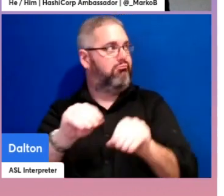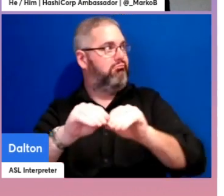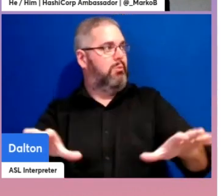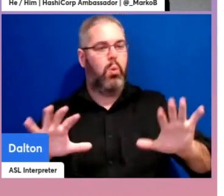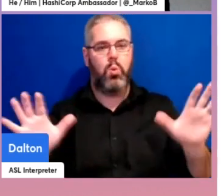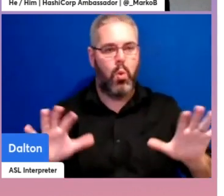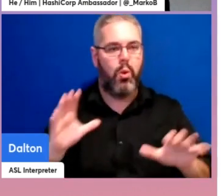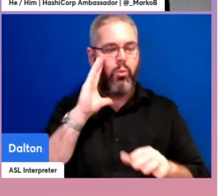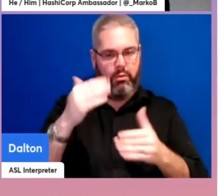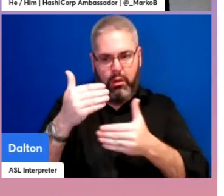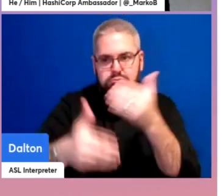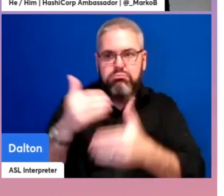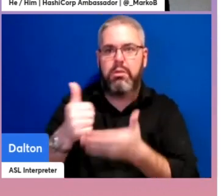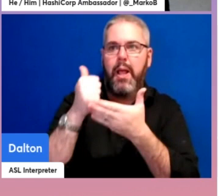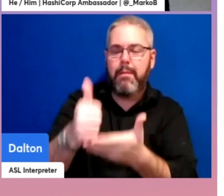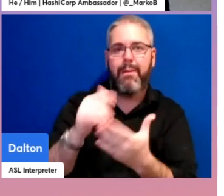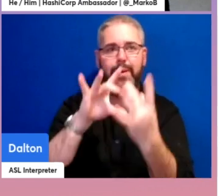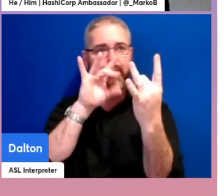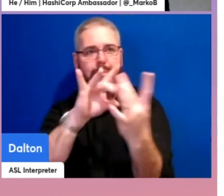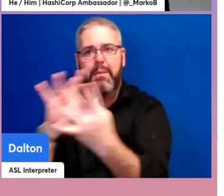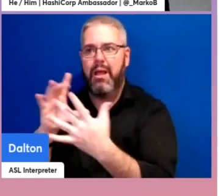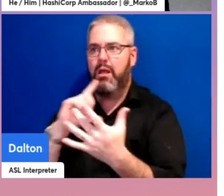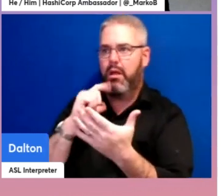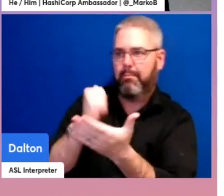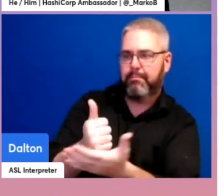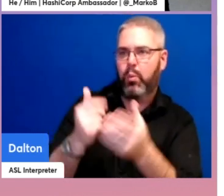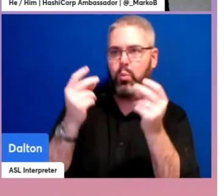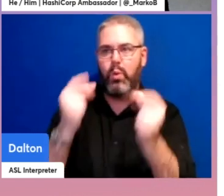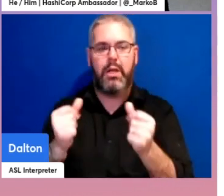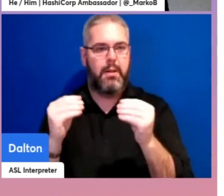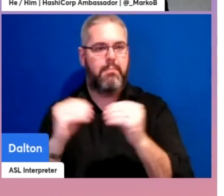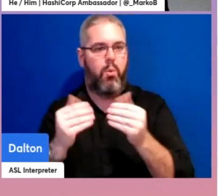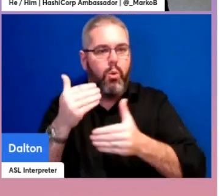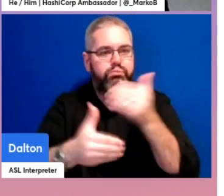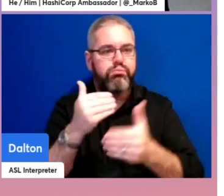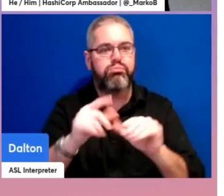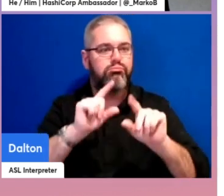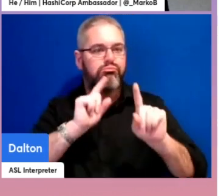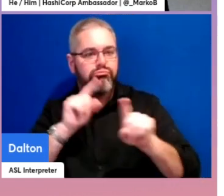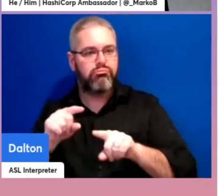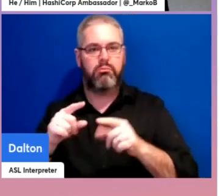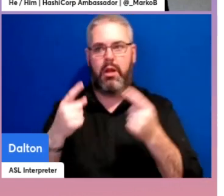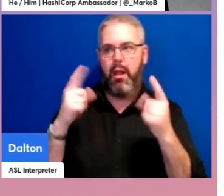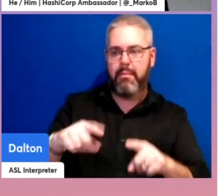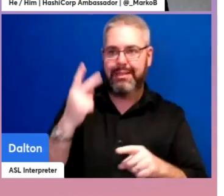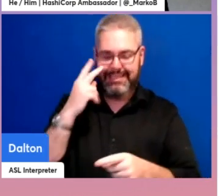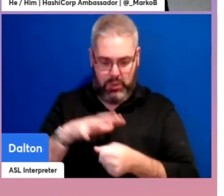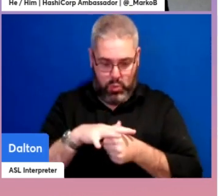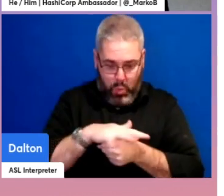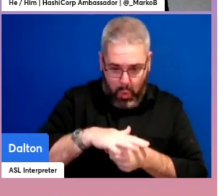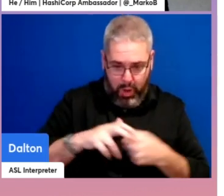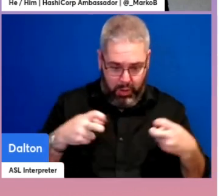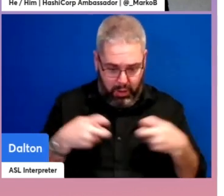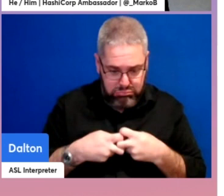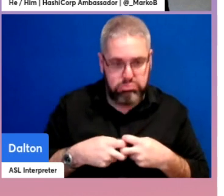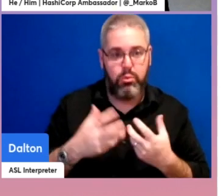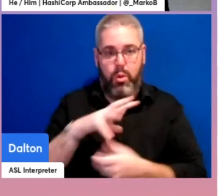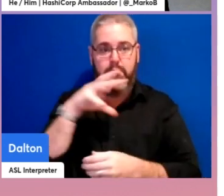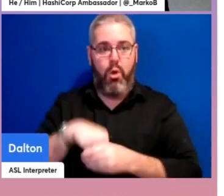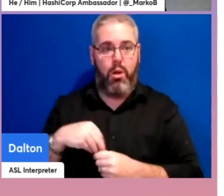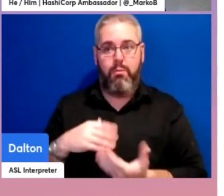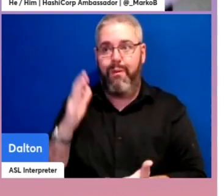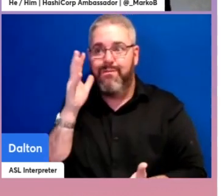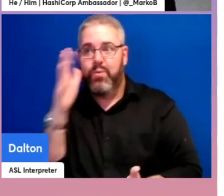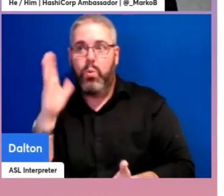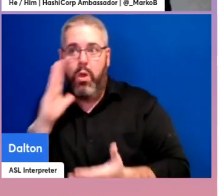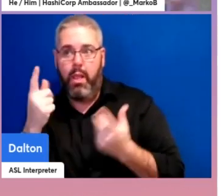offers really quick feedback loops where you can actually, execute that either locally or as part of the pipeline.